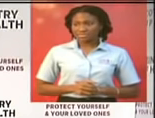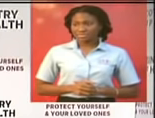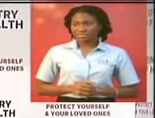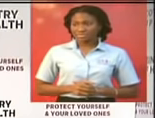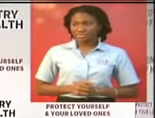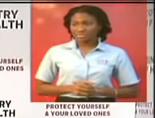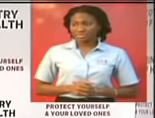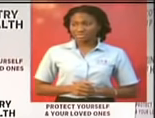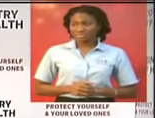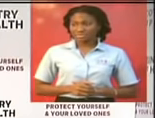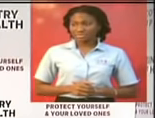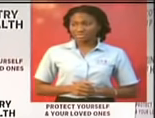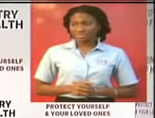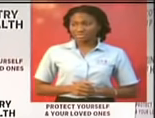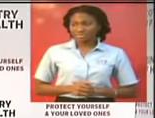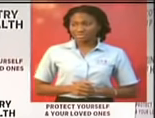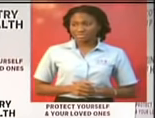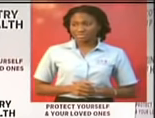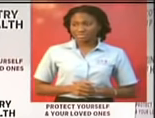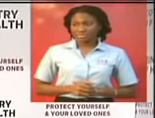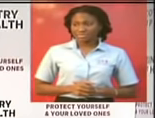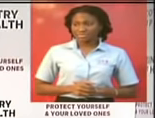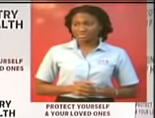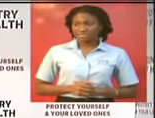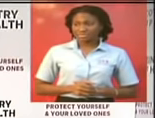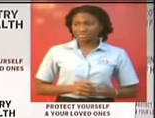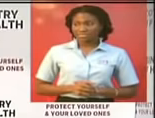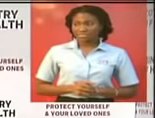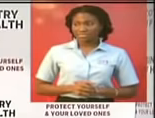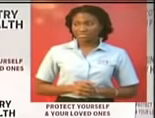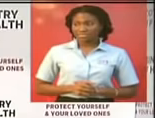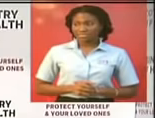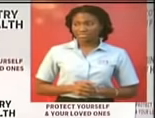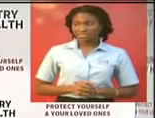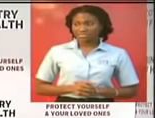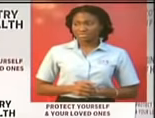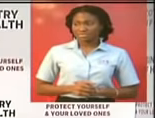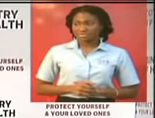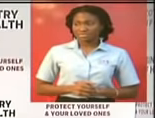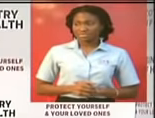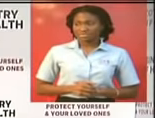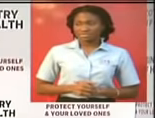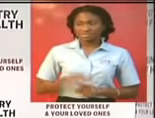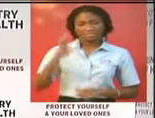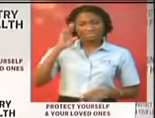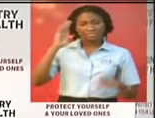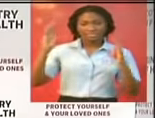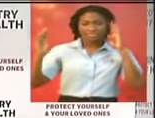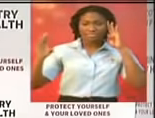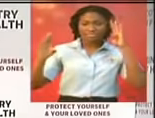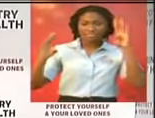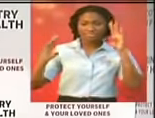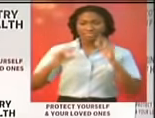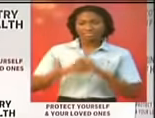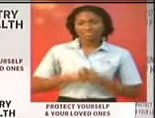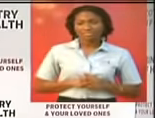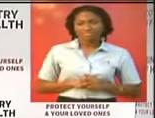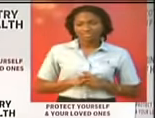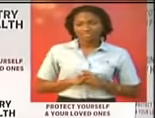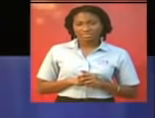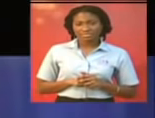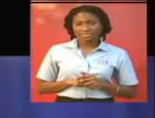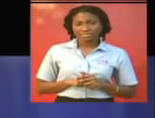Again, you can expect a slight delay. Guardian Media, please. Hi, morning again. I just would like to follow up on that